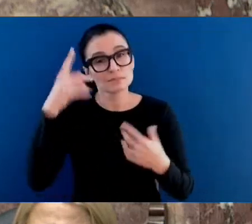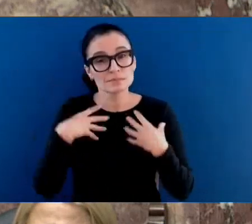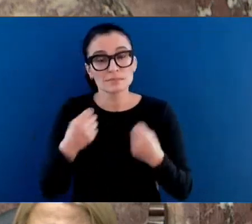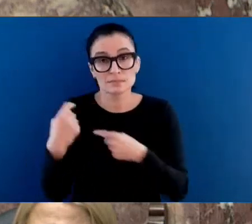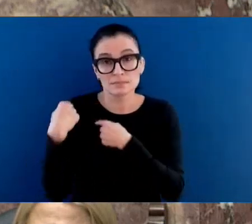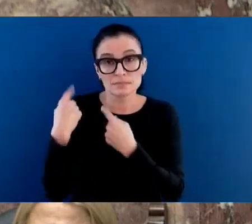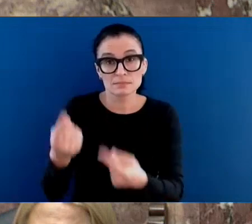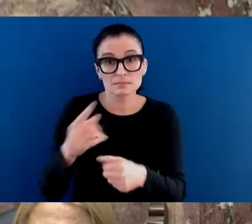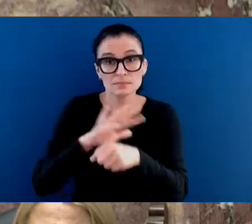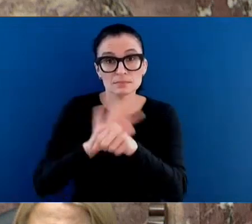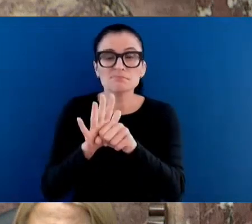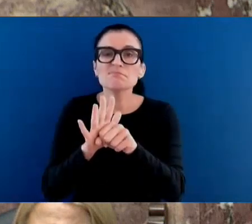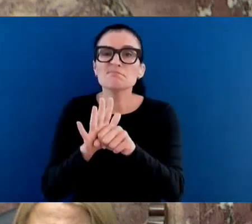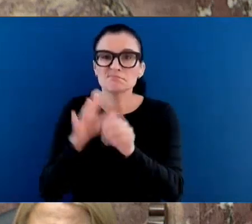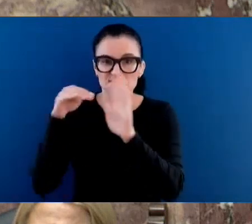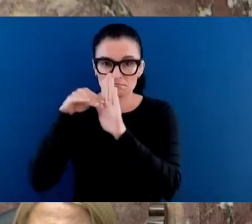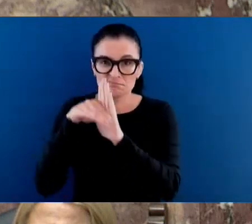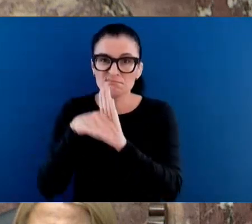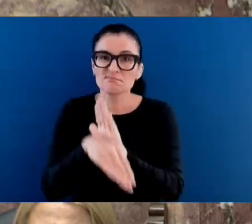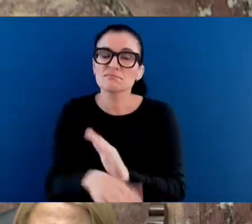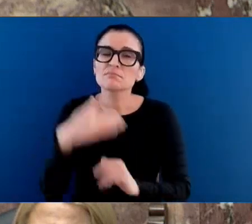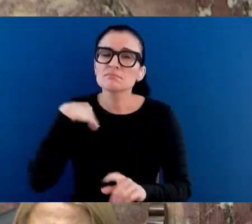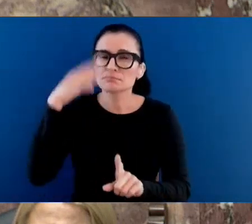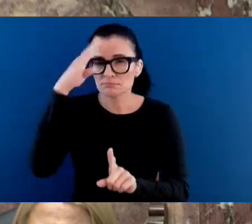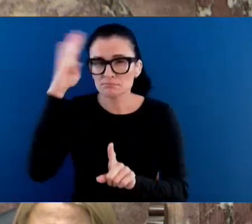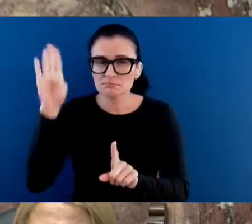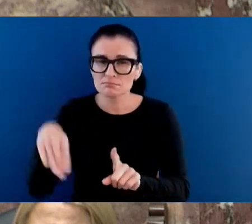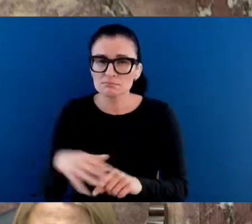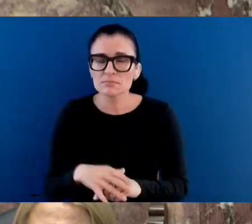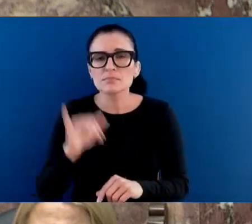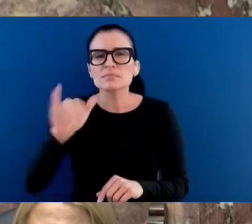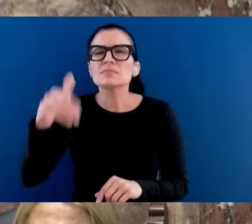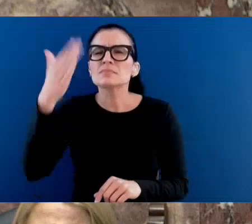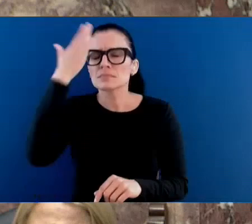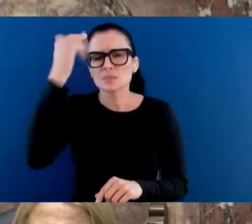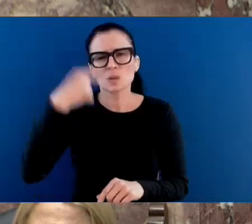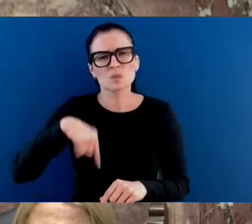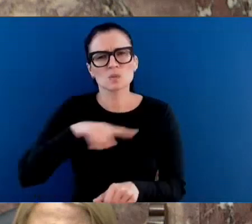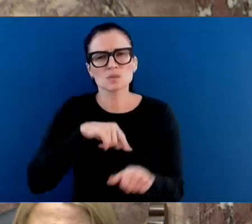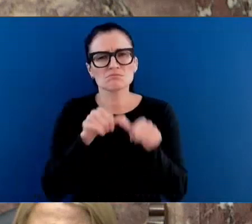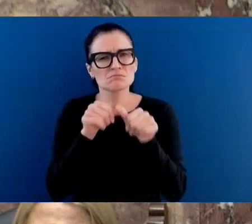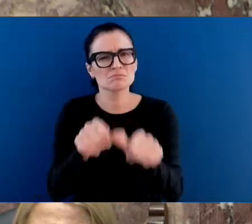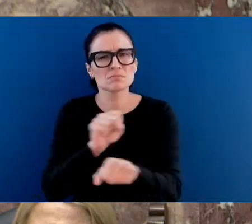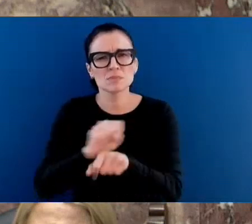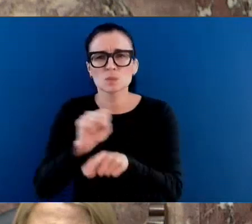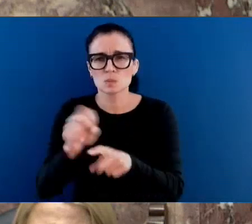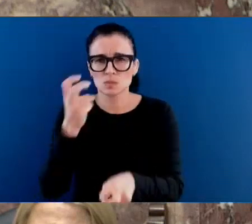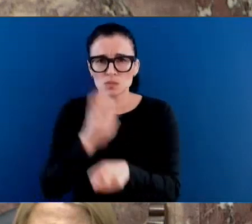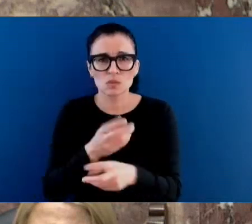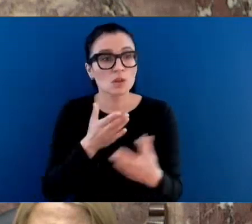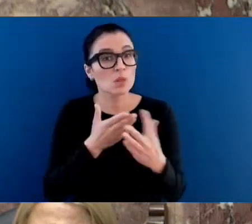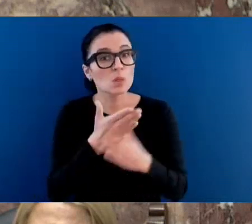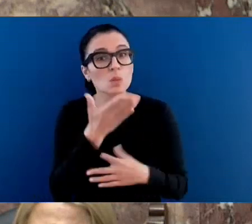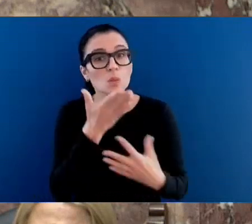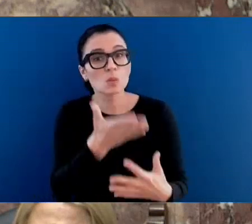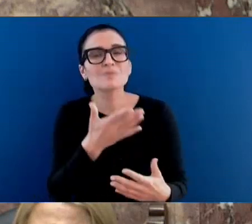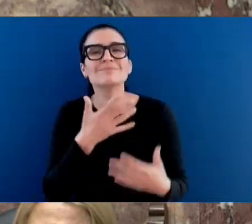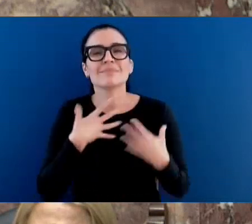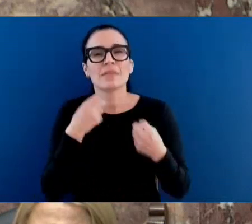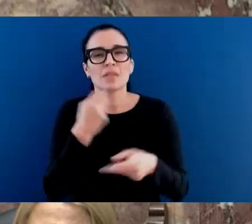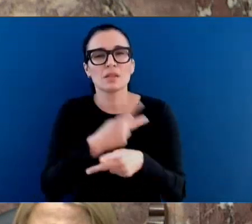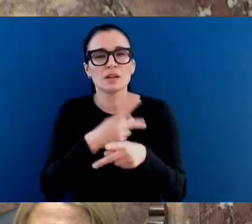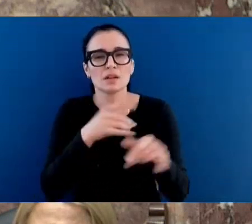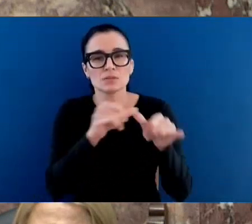diligently and so hard with our healthcare, through our healthcare system, and with education, in order to build out those supports.